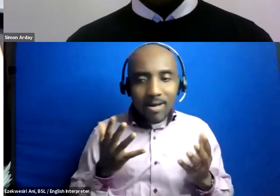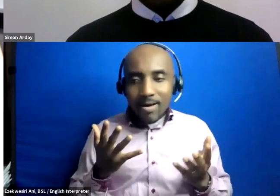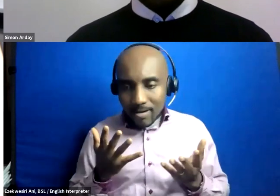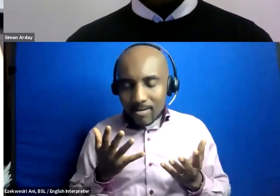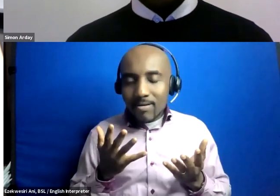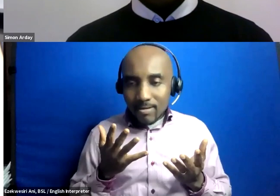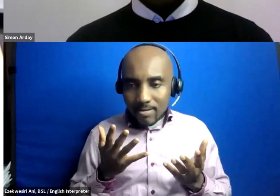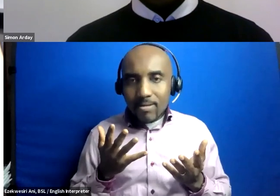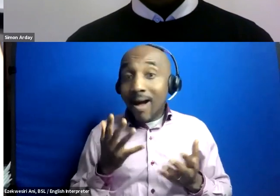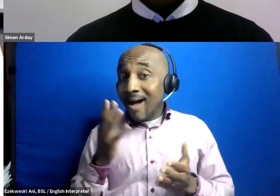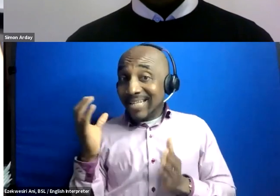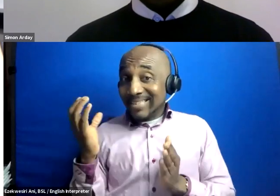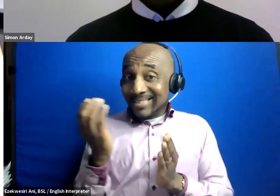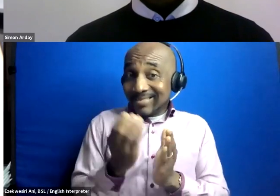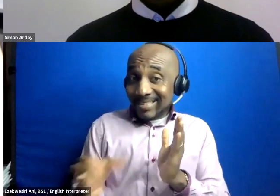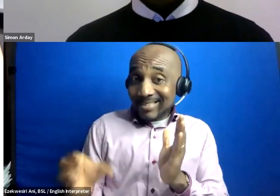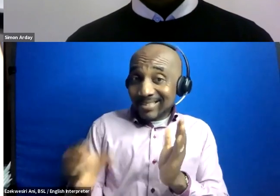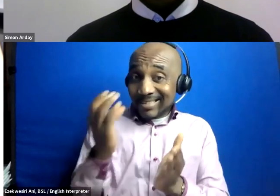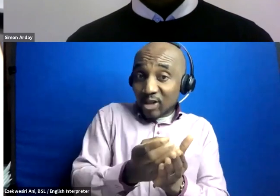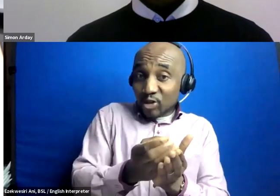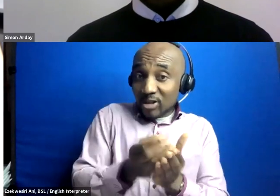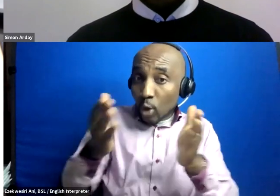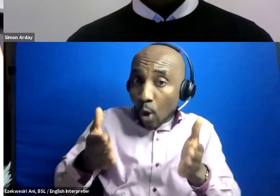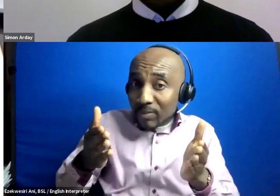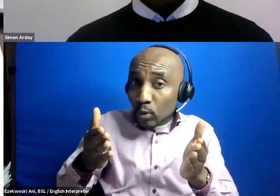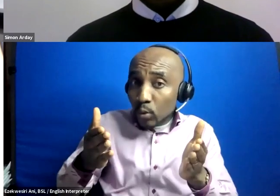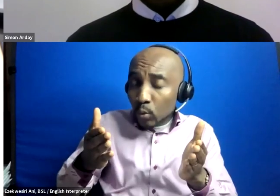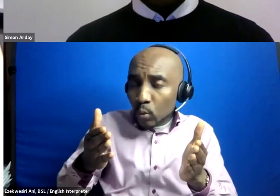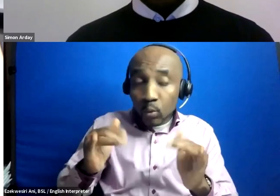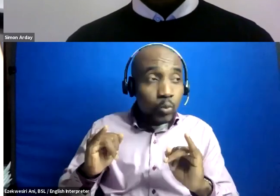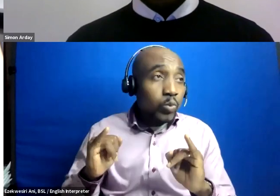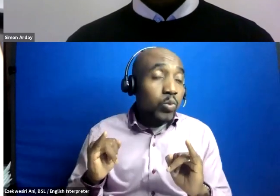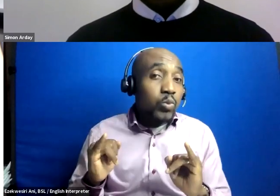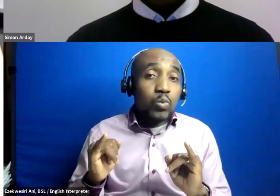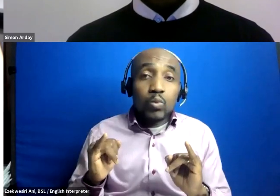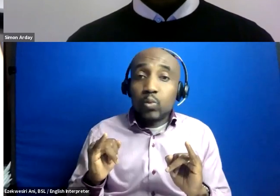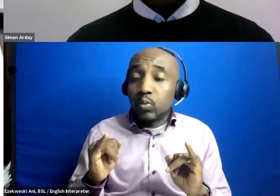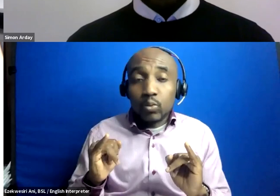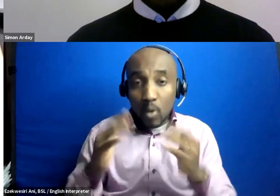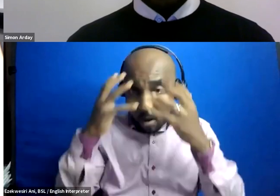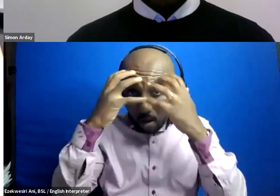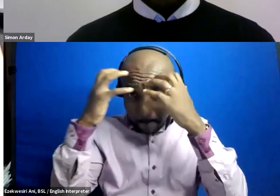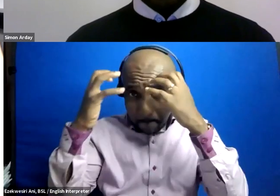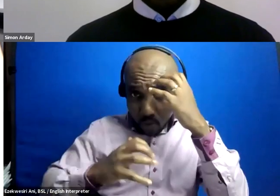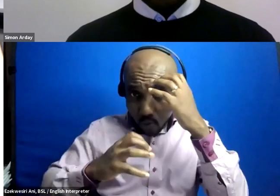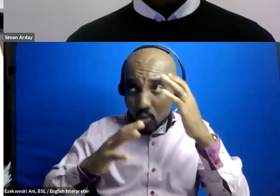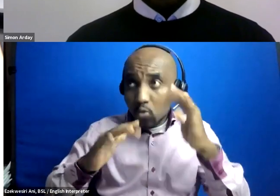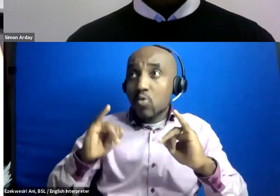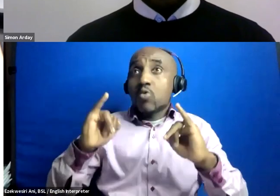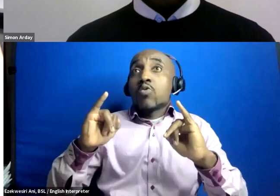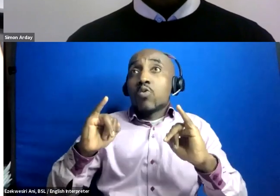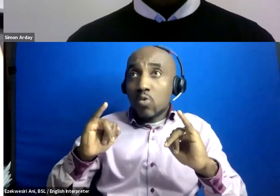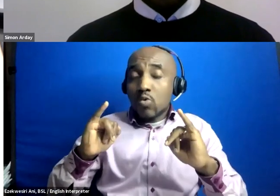when you're sectioned, you know, it's such a mind-blowing experience. And